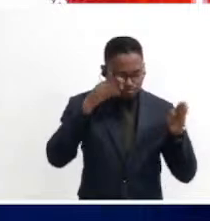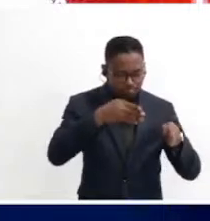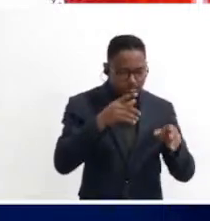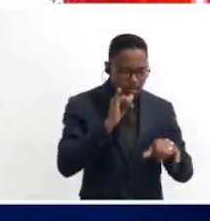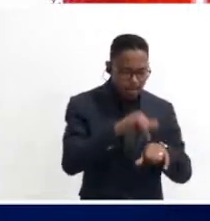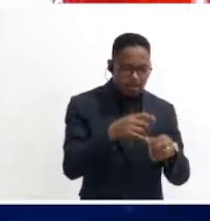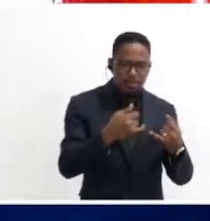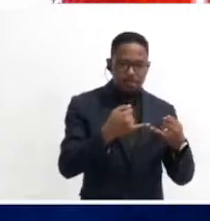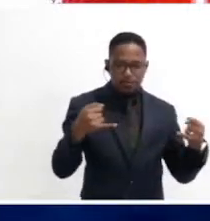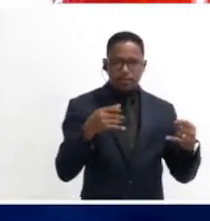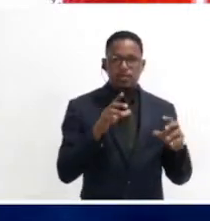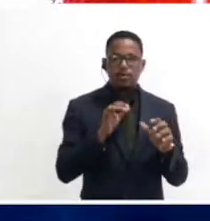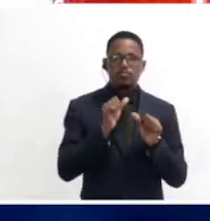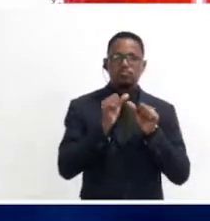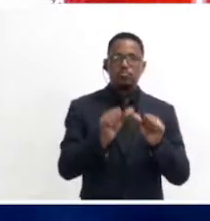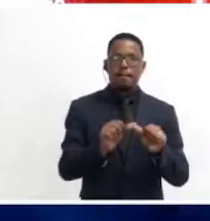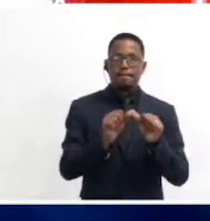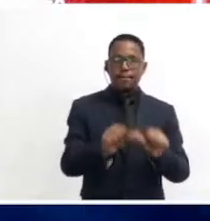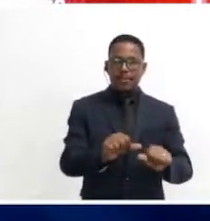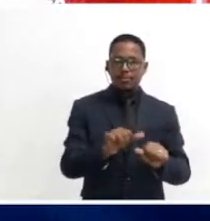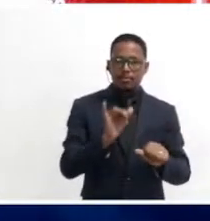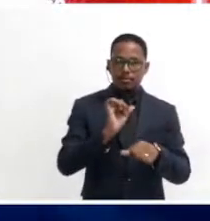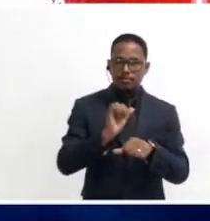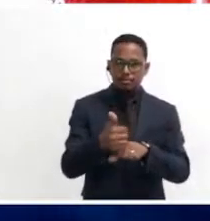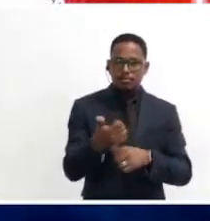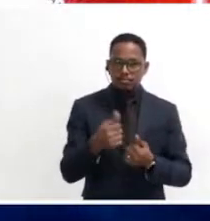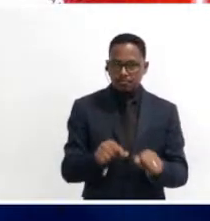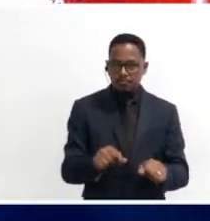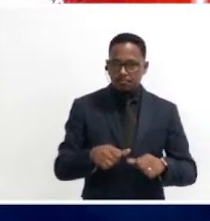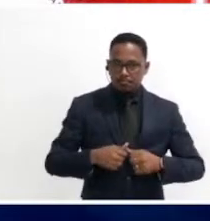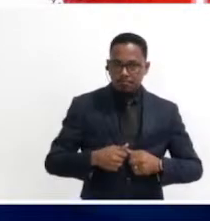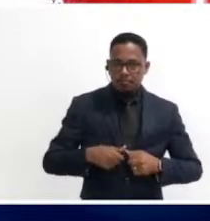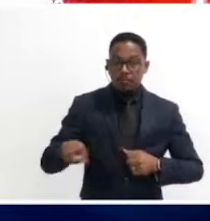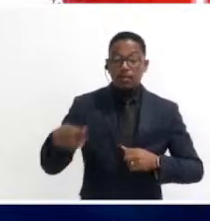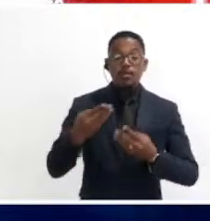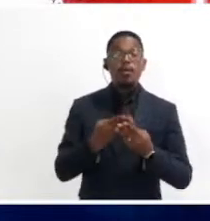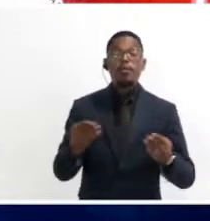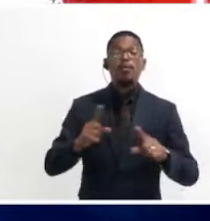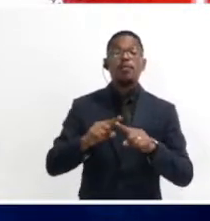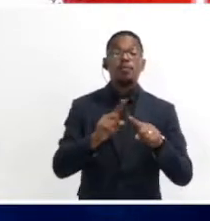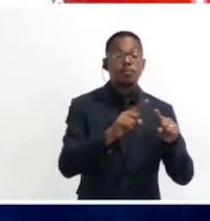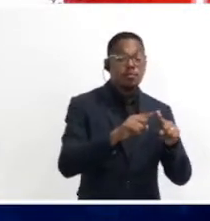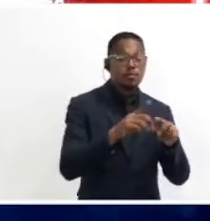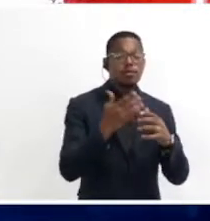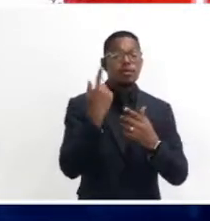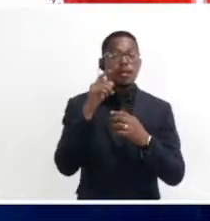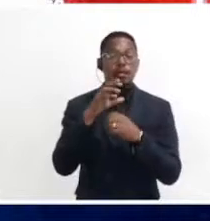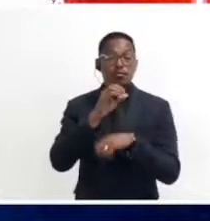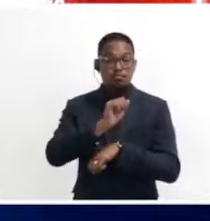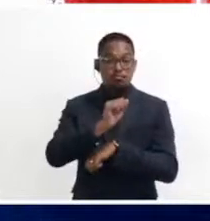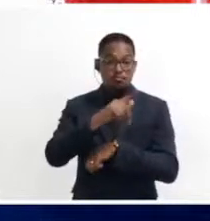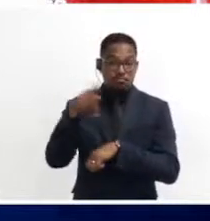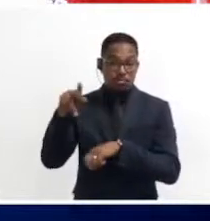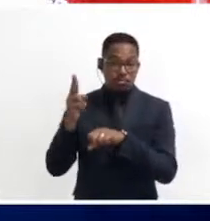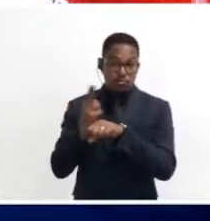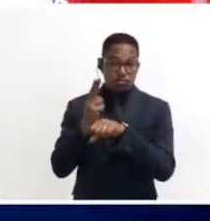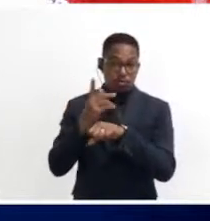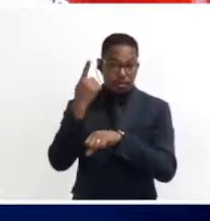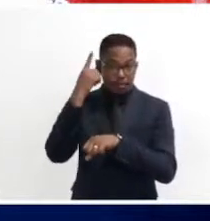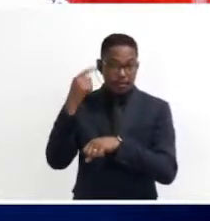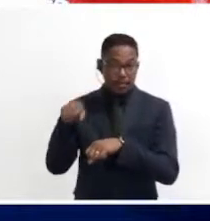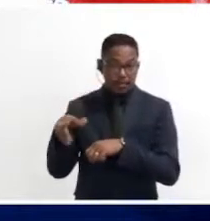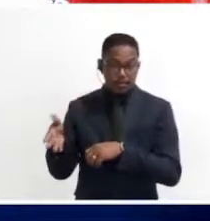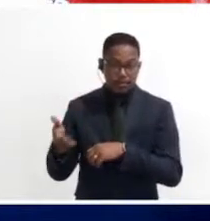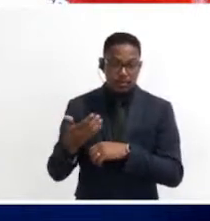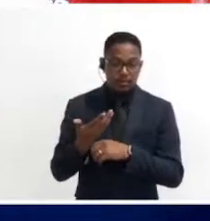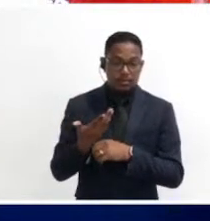So again, different types of materials are used for different applications, but copper has now become the most